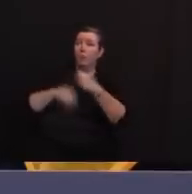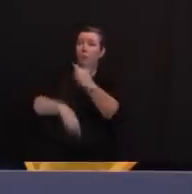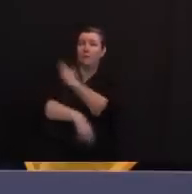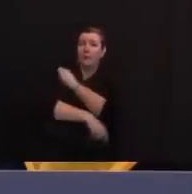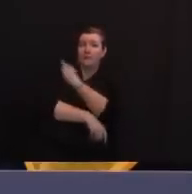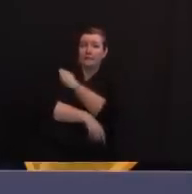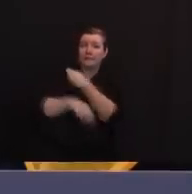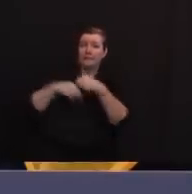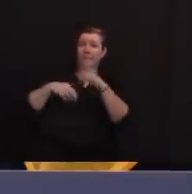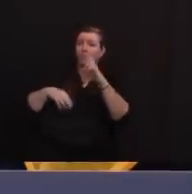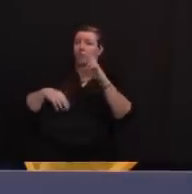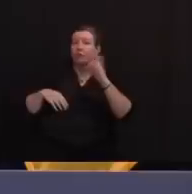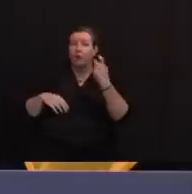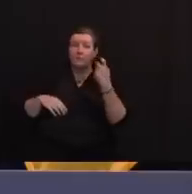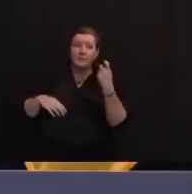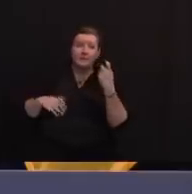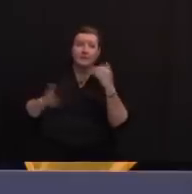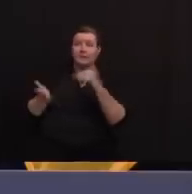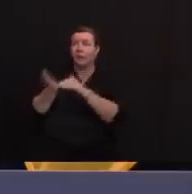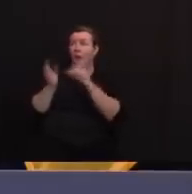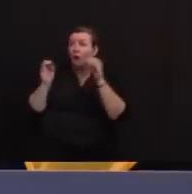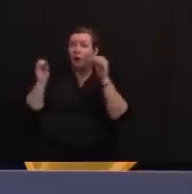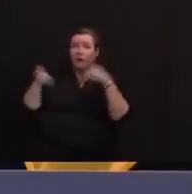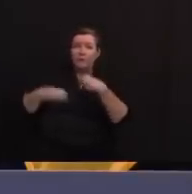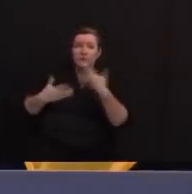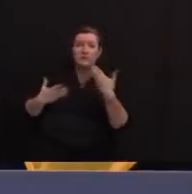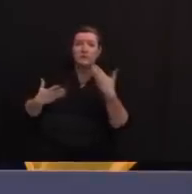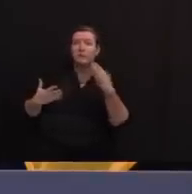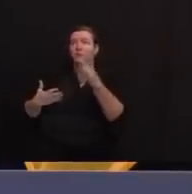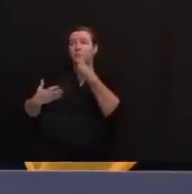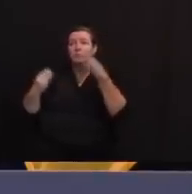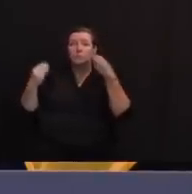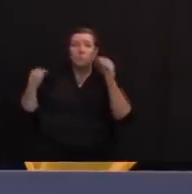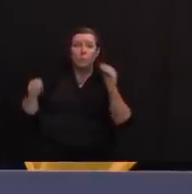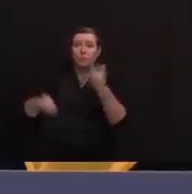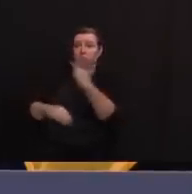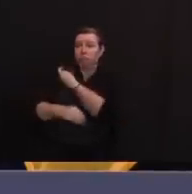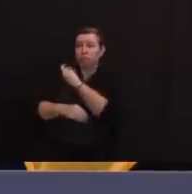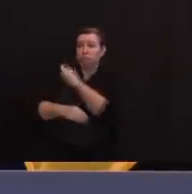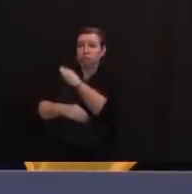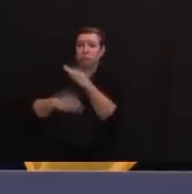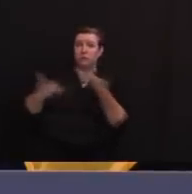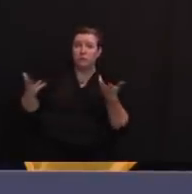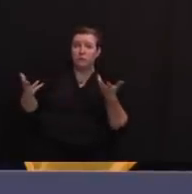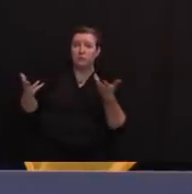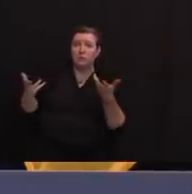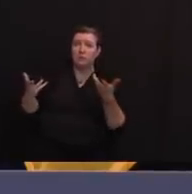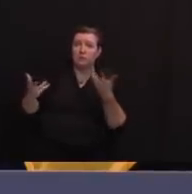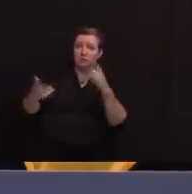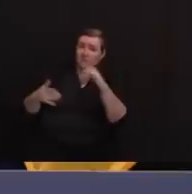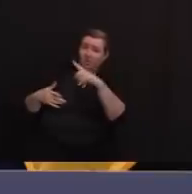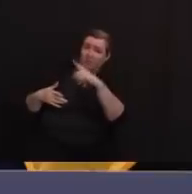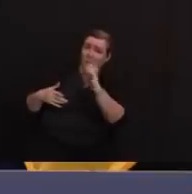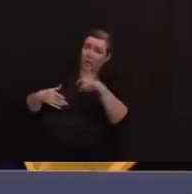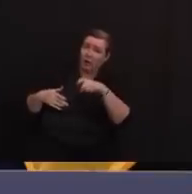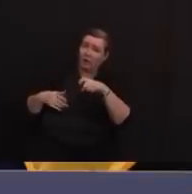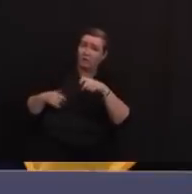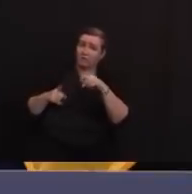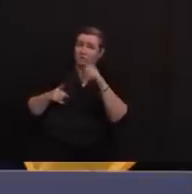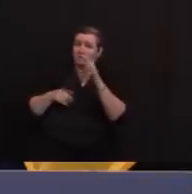doctor's offices, et cetera? For Colonel Callahan, will you and can you require troopers to get